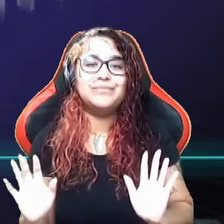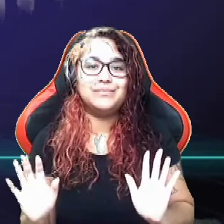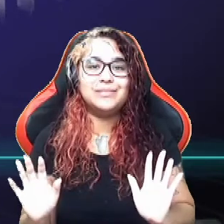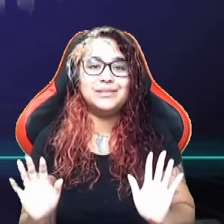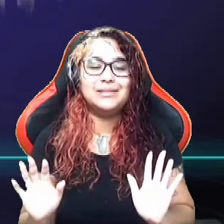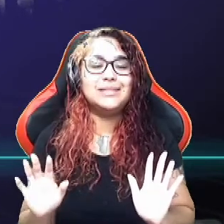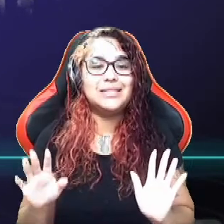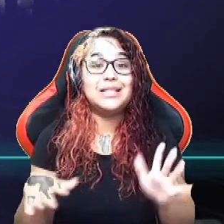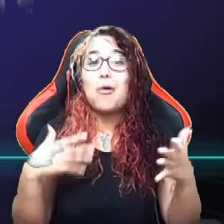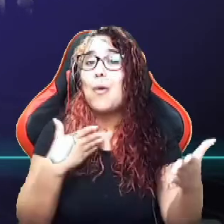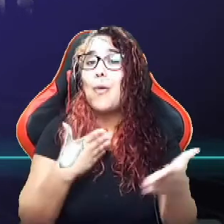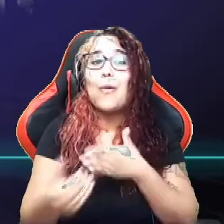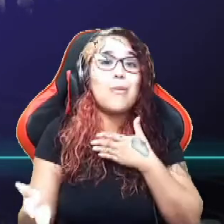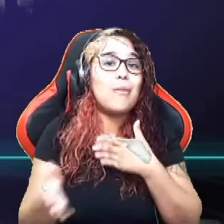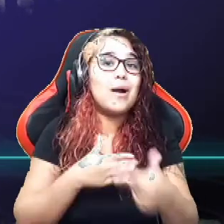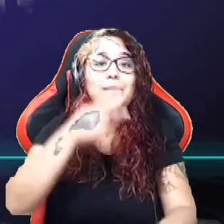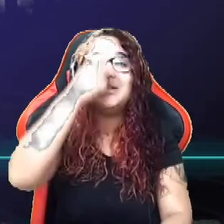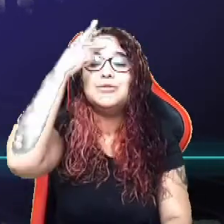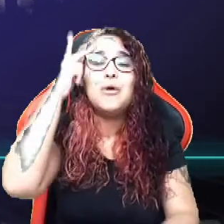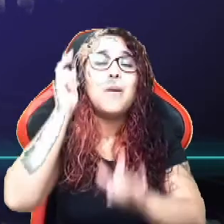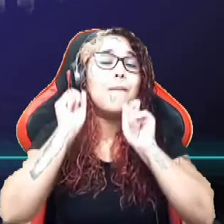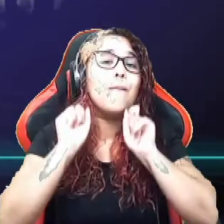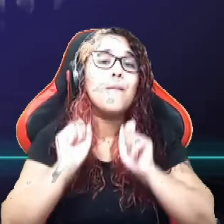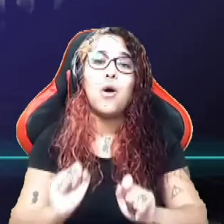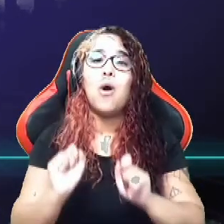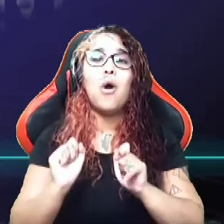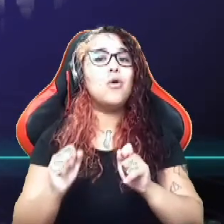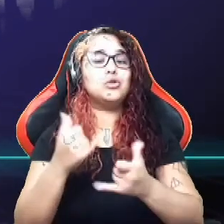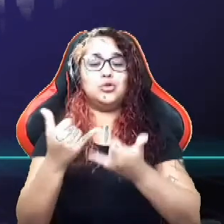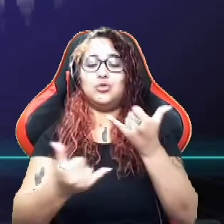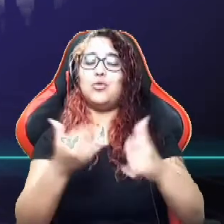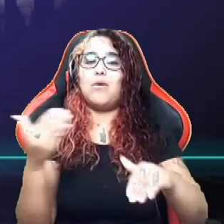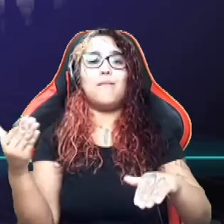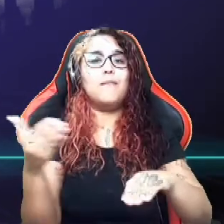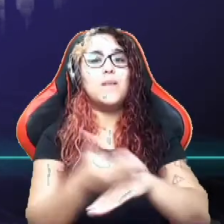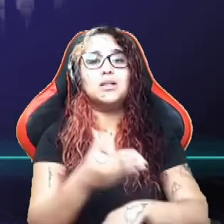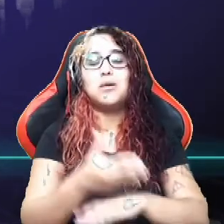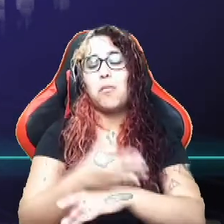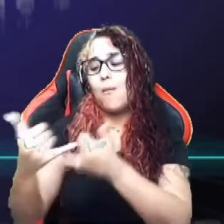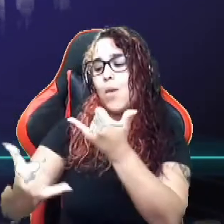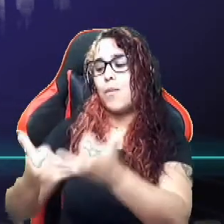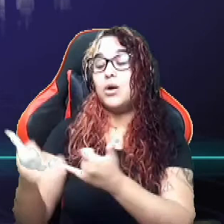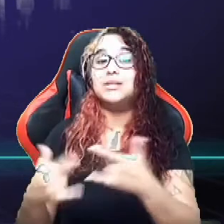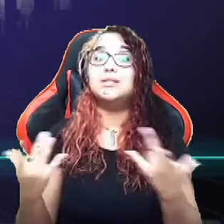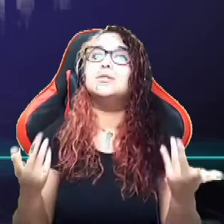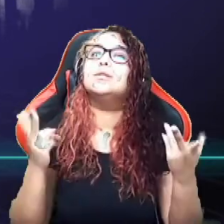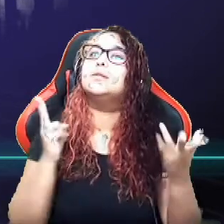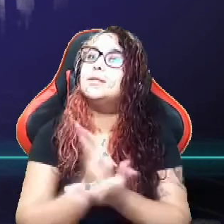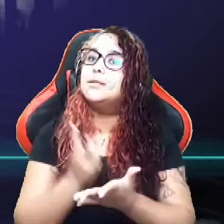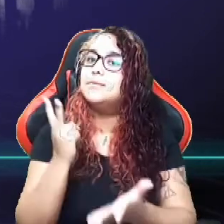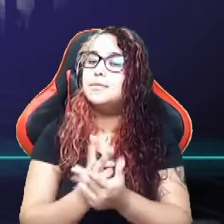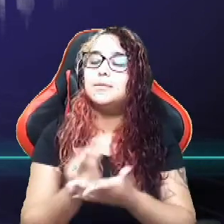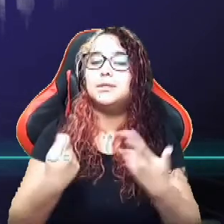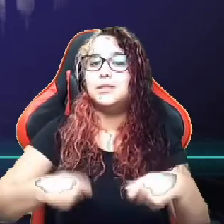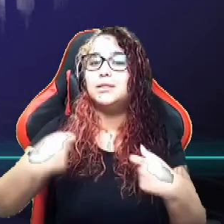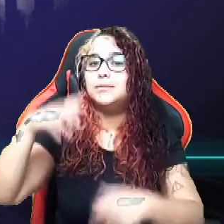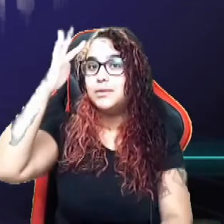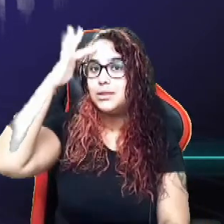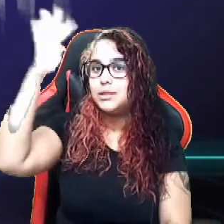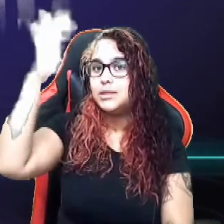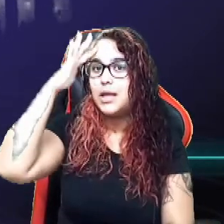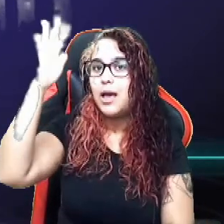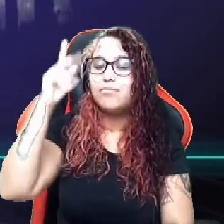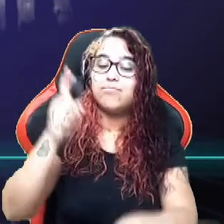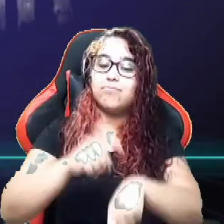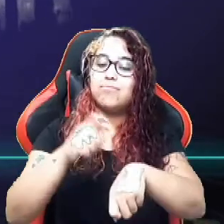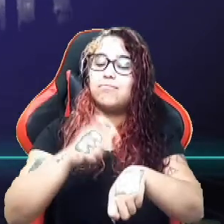The gaming style is democratic. Anyone could be a gamer. Always keep that in mind when creating